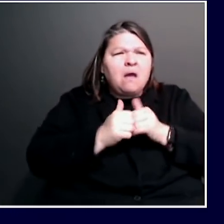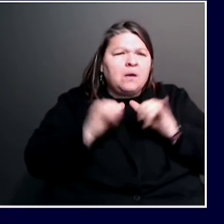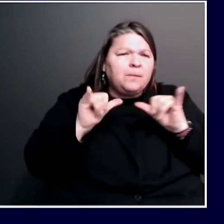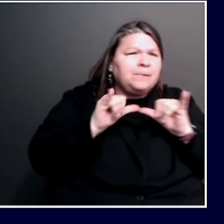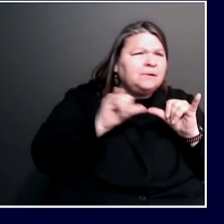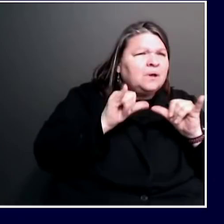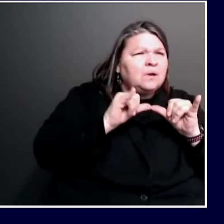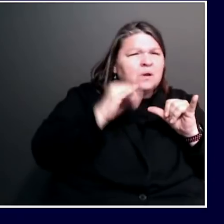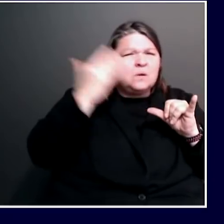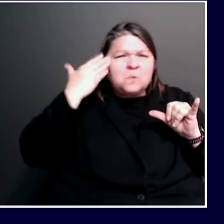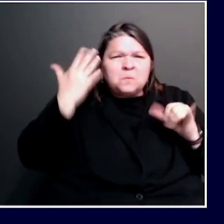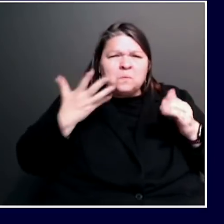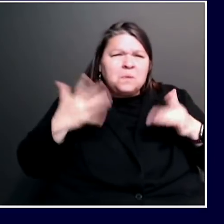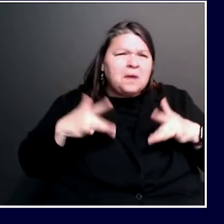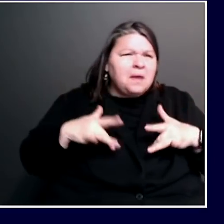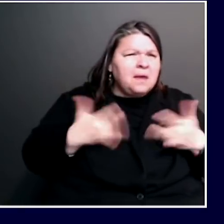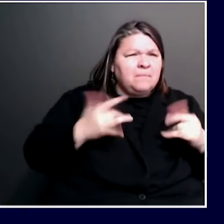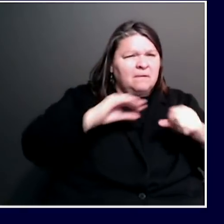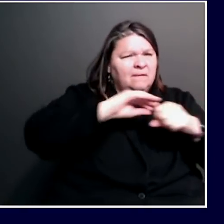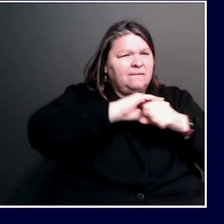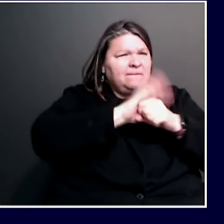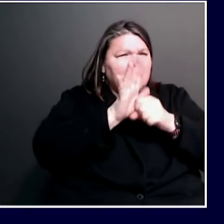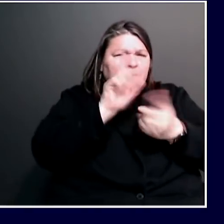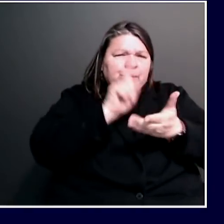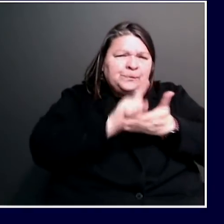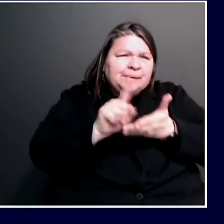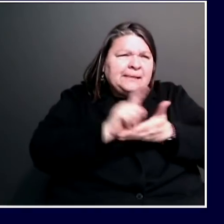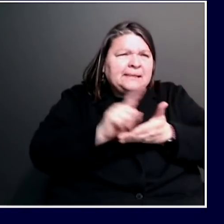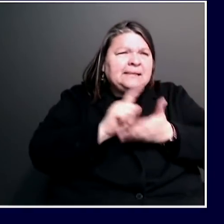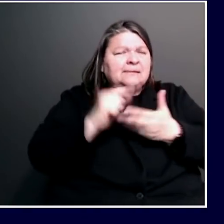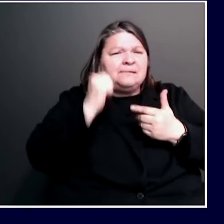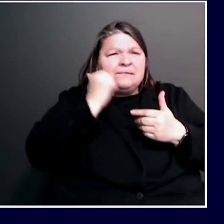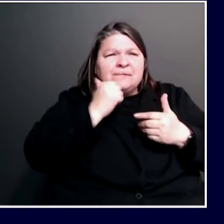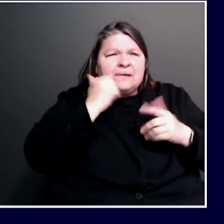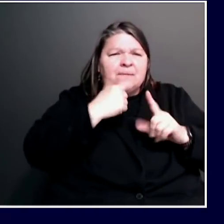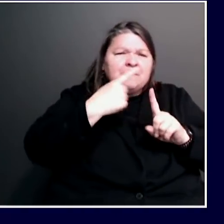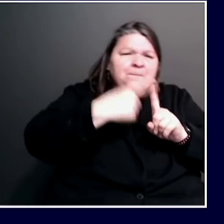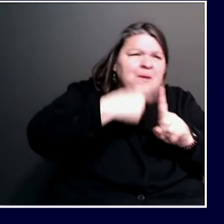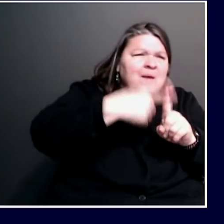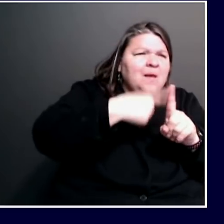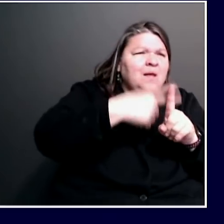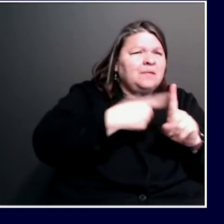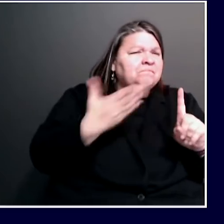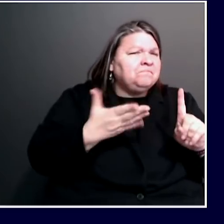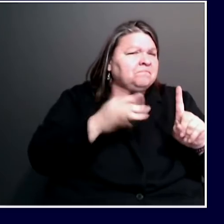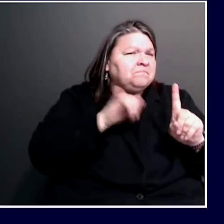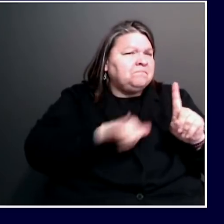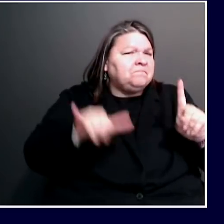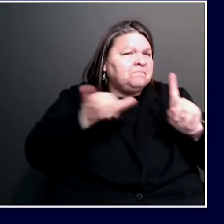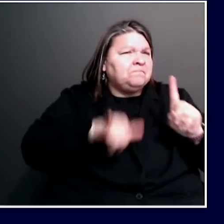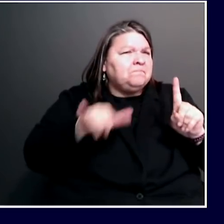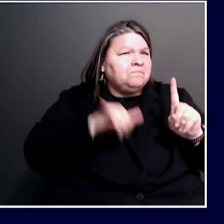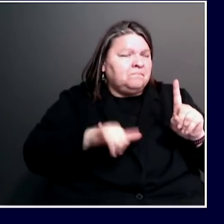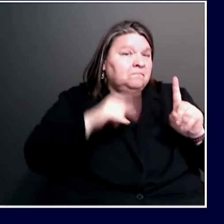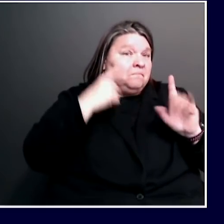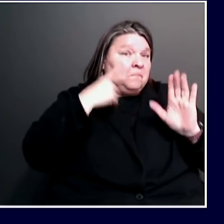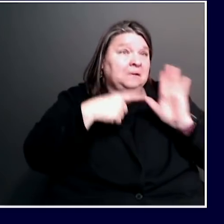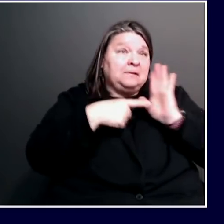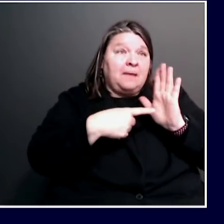on a day-to-day, week-to-week, and month-to-month basis. For example, we've previously talked about things